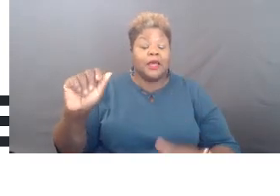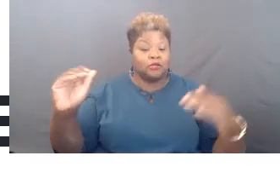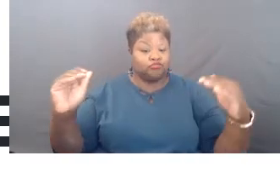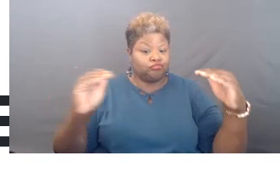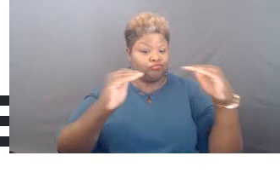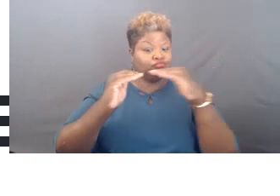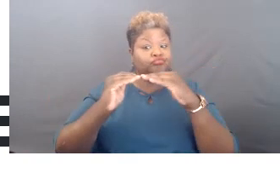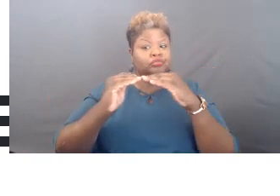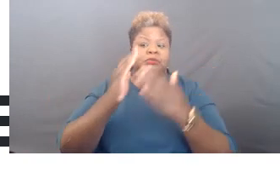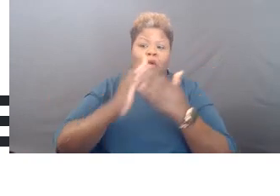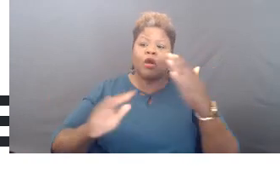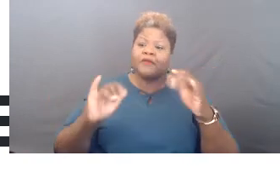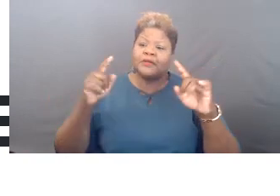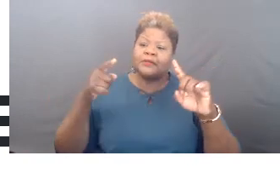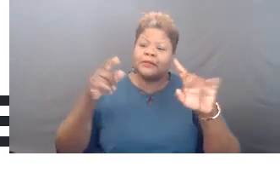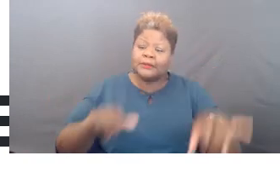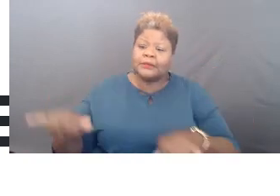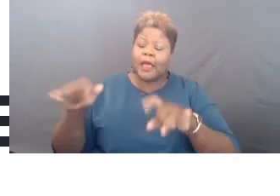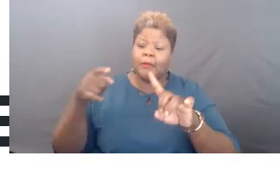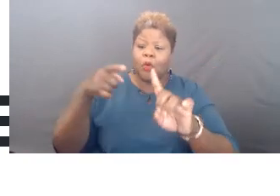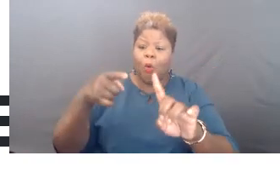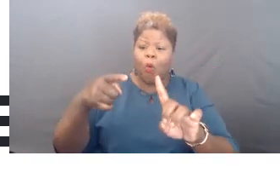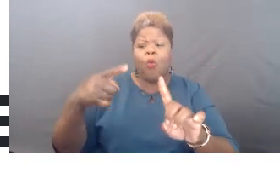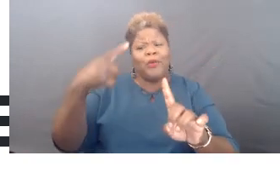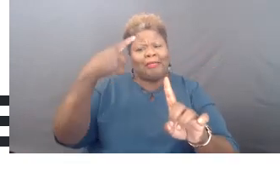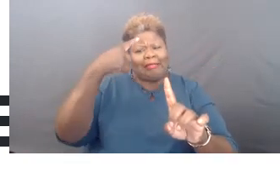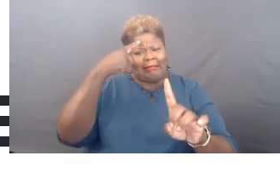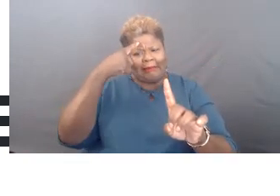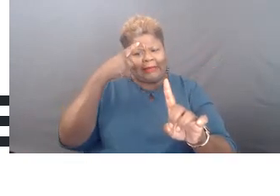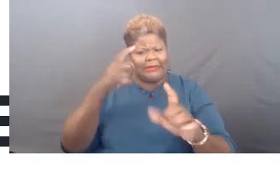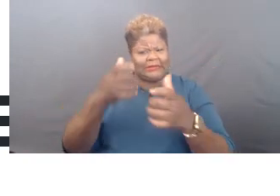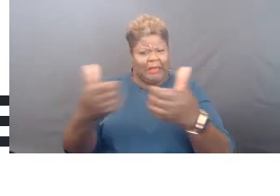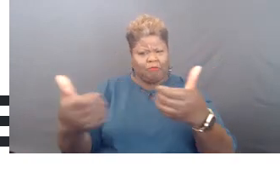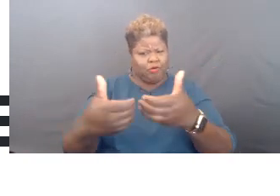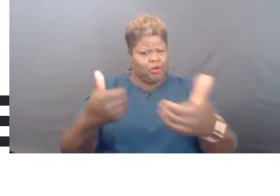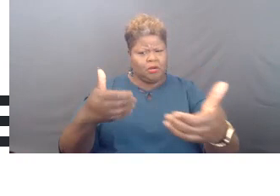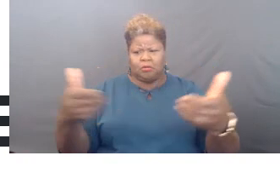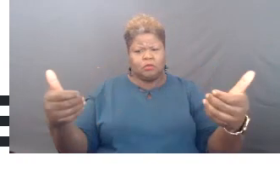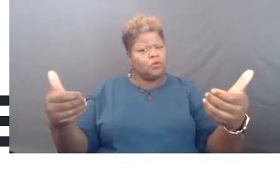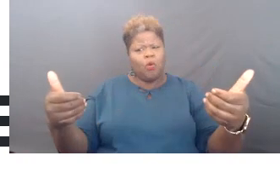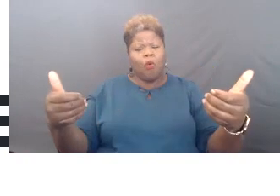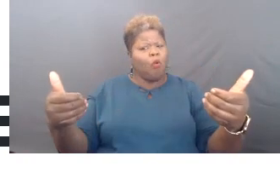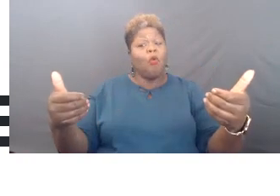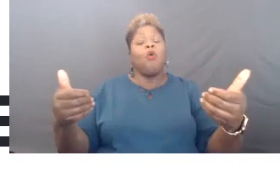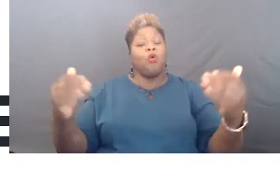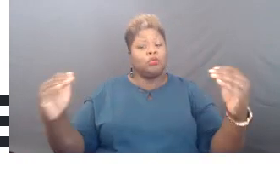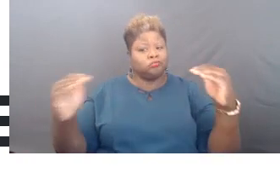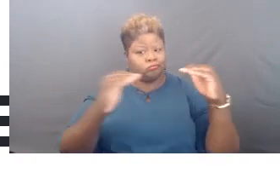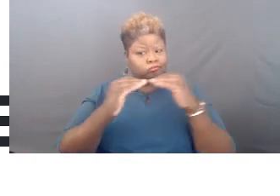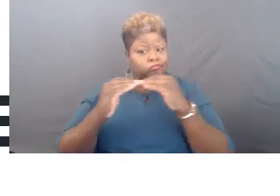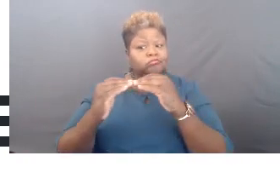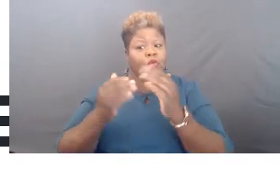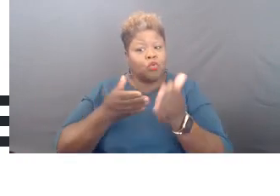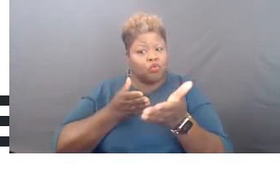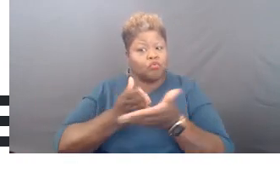of the exact same goal. We need to stop thinking of them as separate issues. Okay, all justice movements require the inclusion of